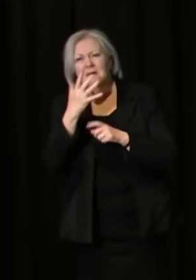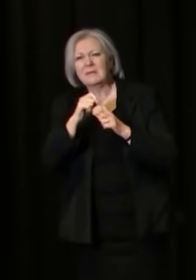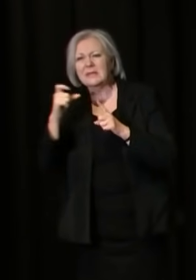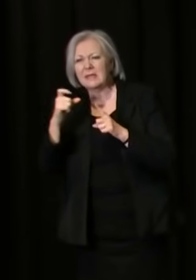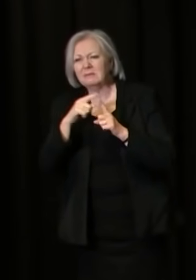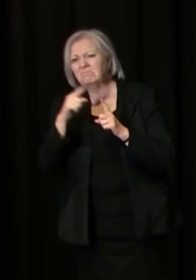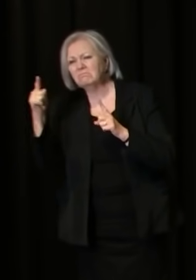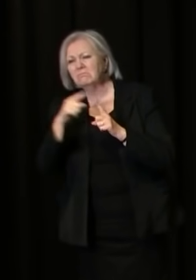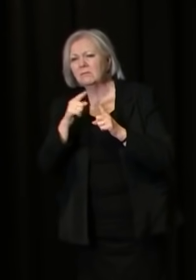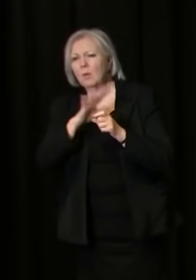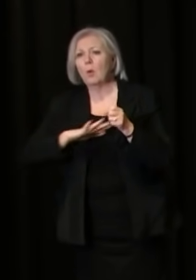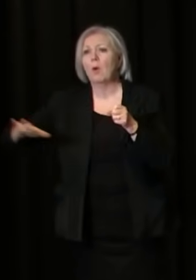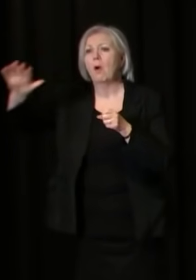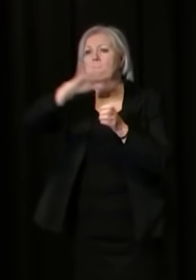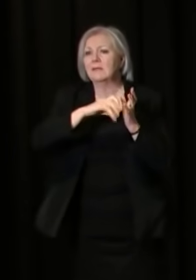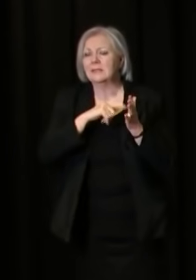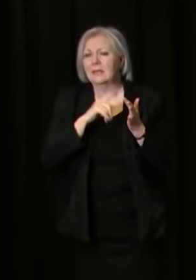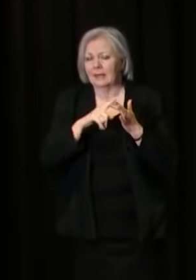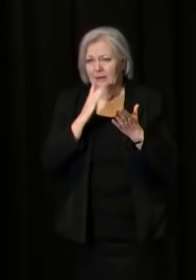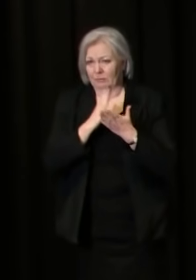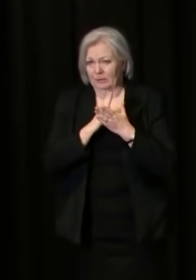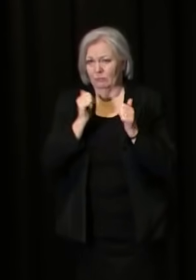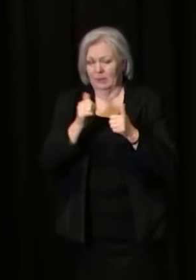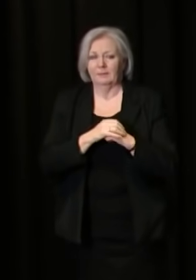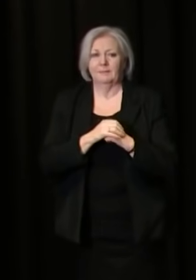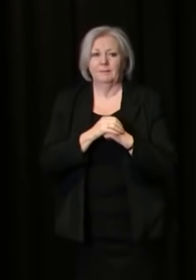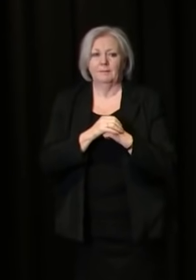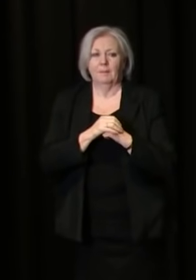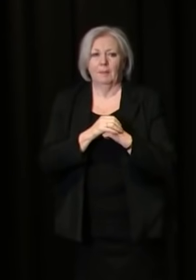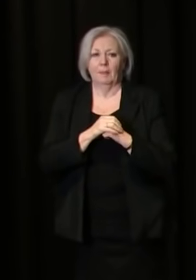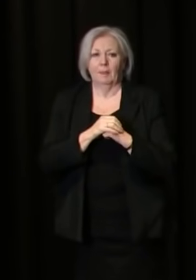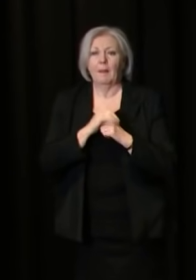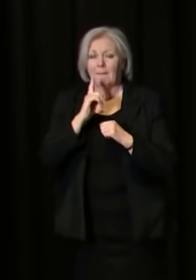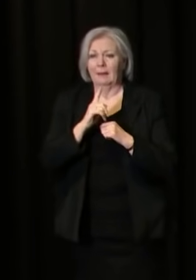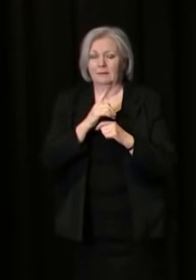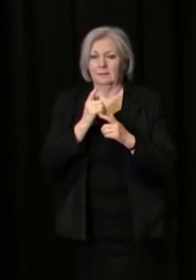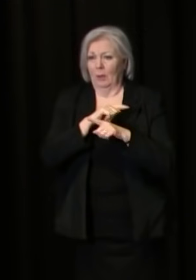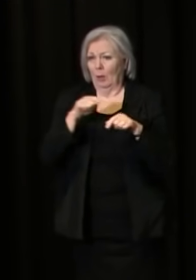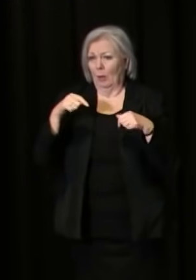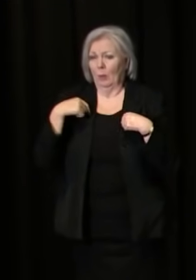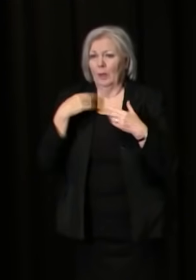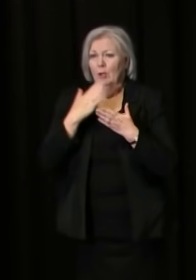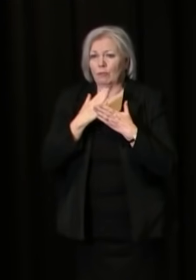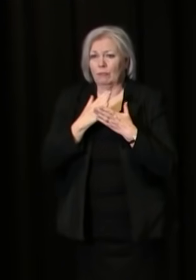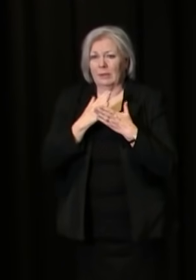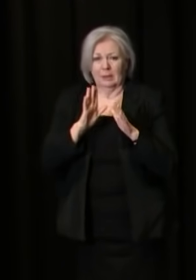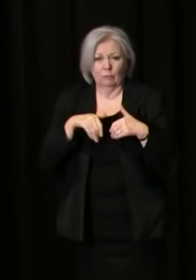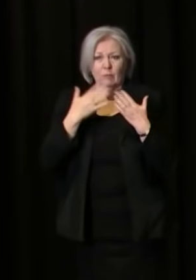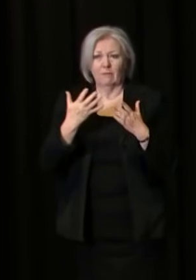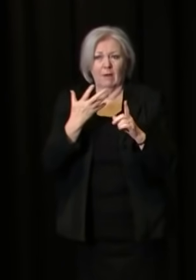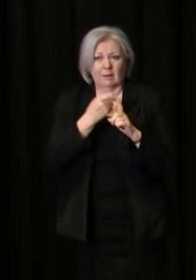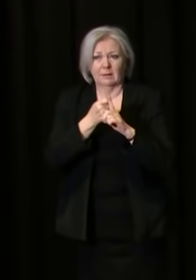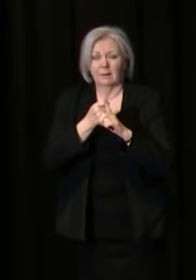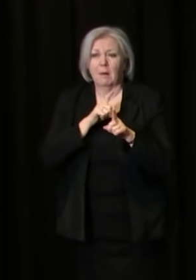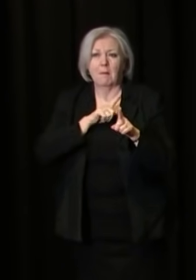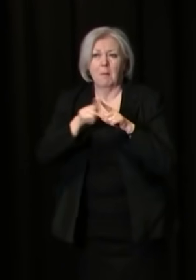vaccines across the state. No state clinic system has delivered anywhere near the numbers that the Victorian state